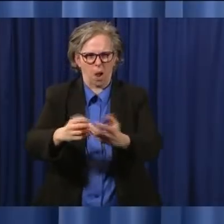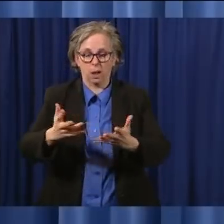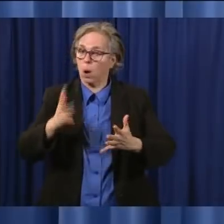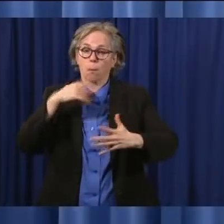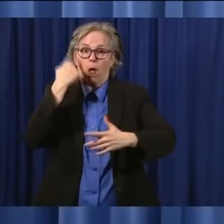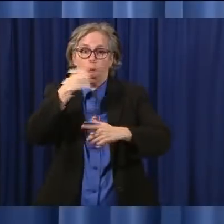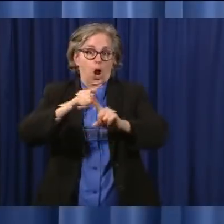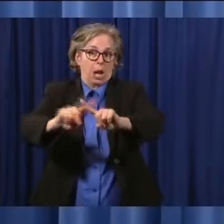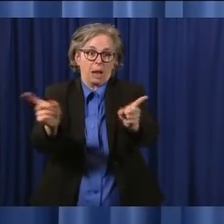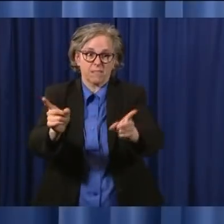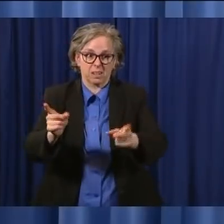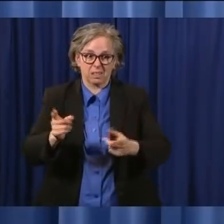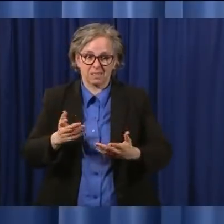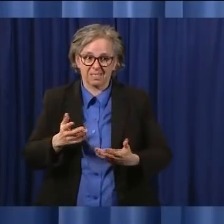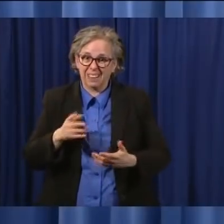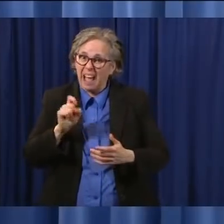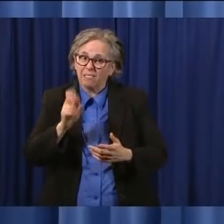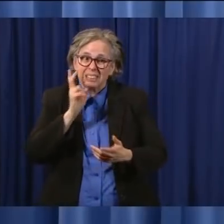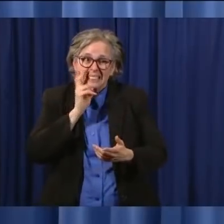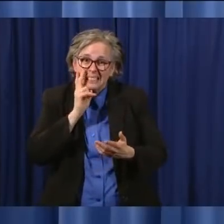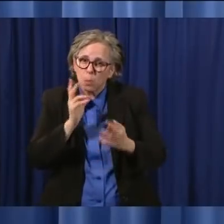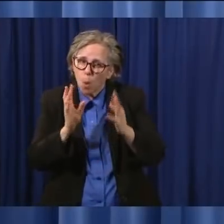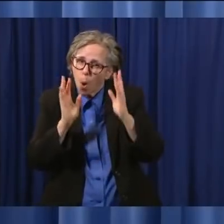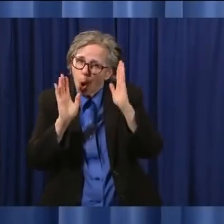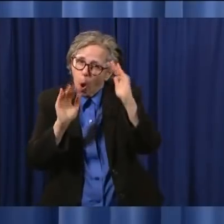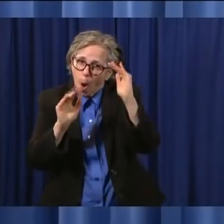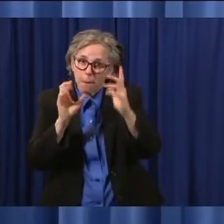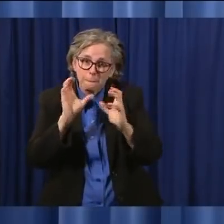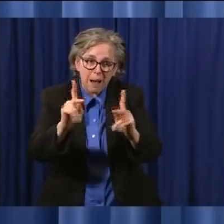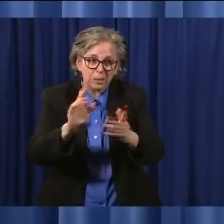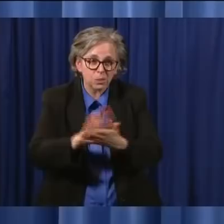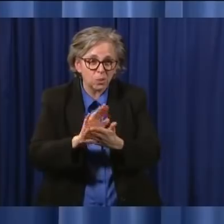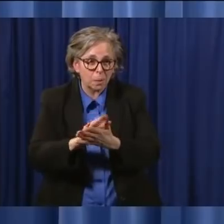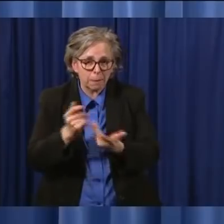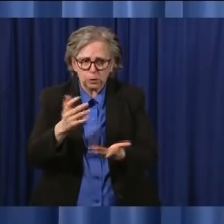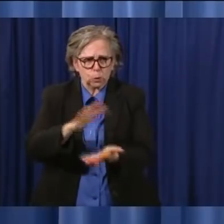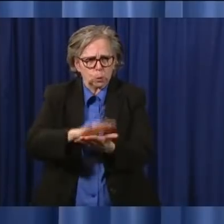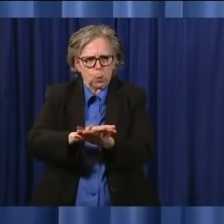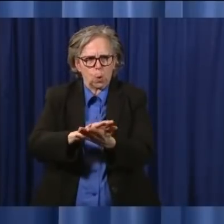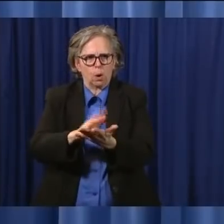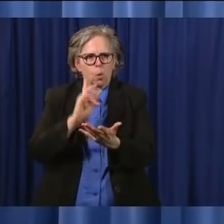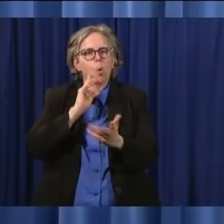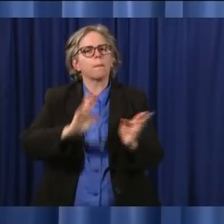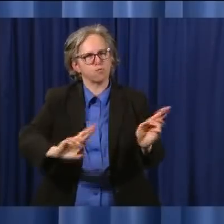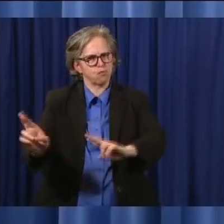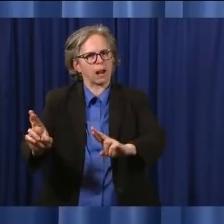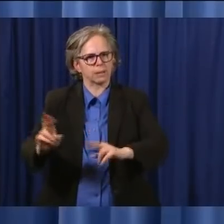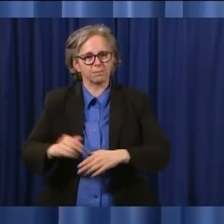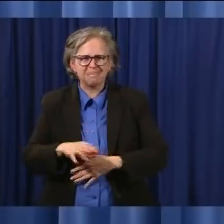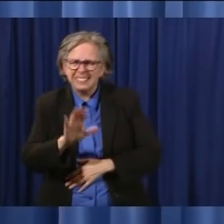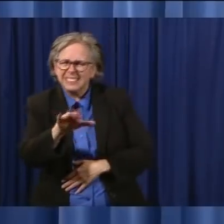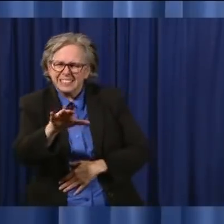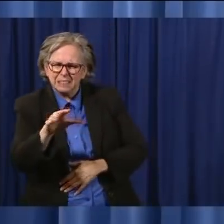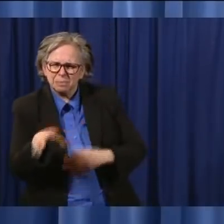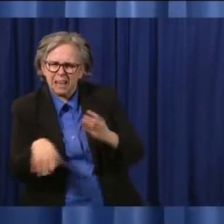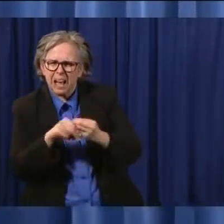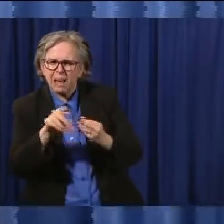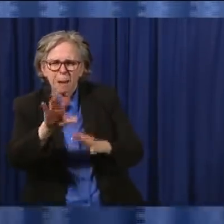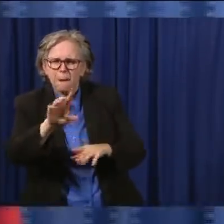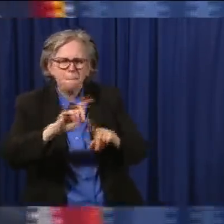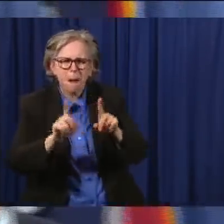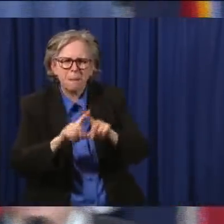hope we're ready to go back in school, but the schools will be ready one way or the other. But wouldn't it be the same for pools and